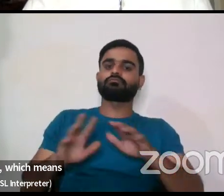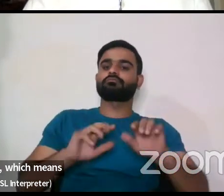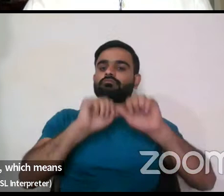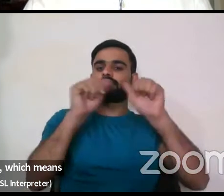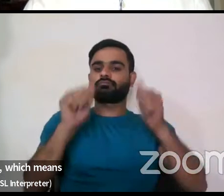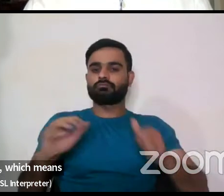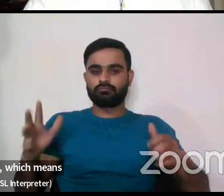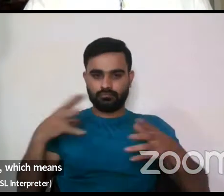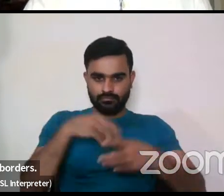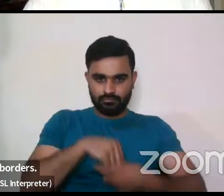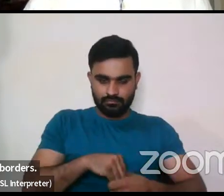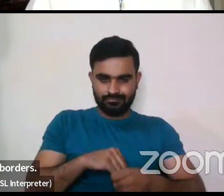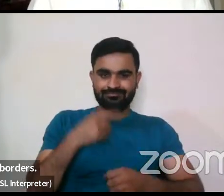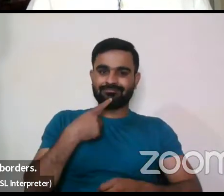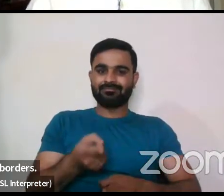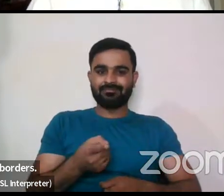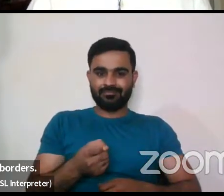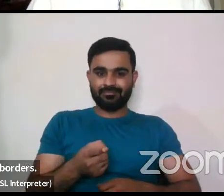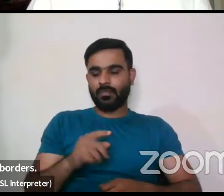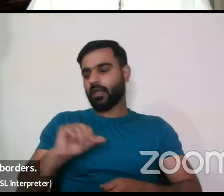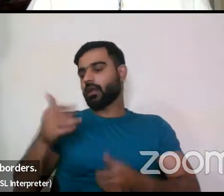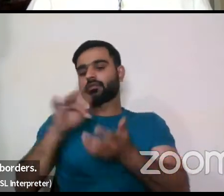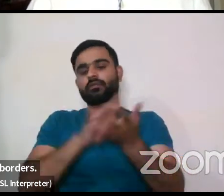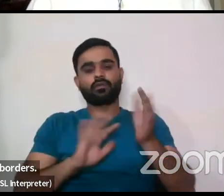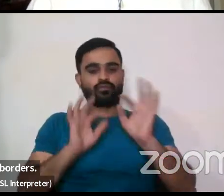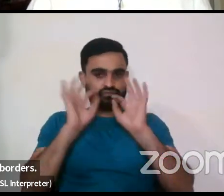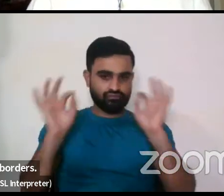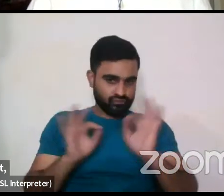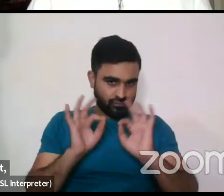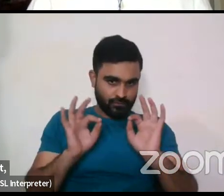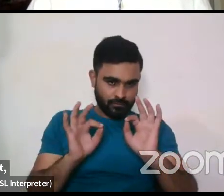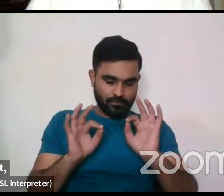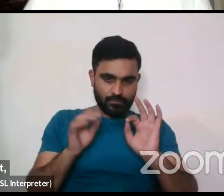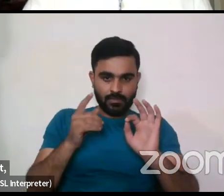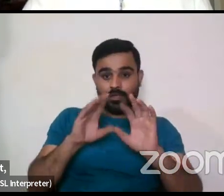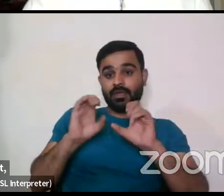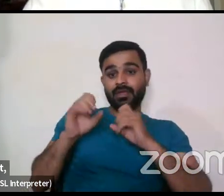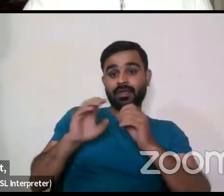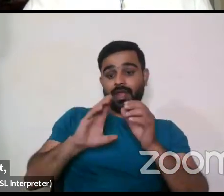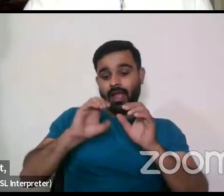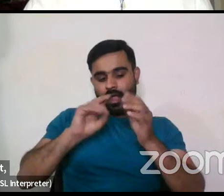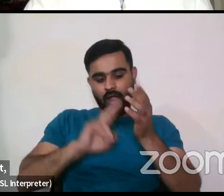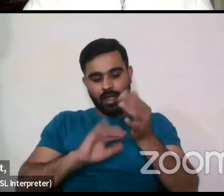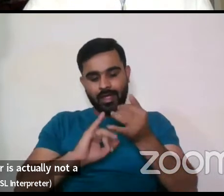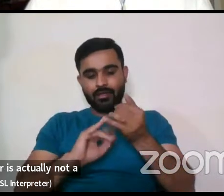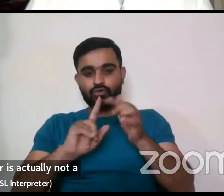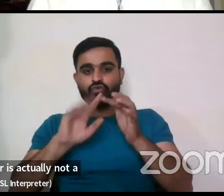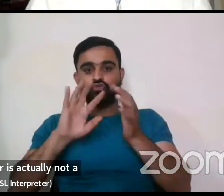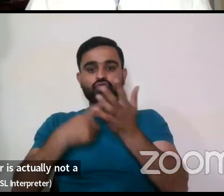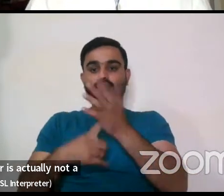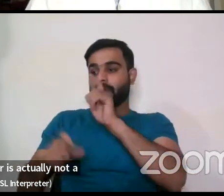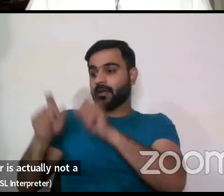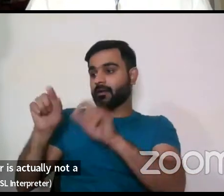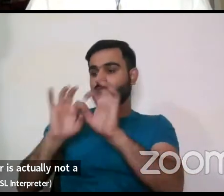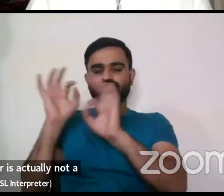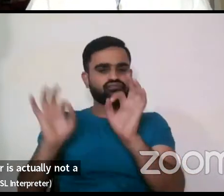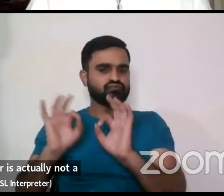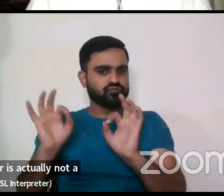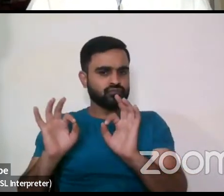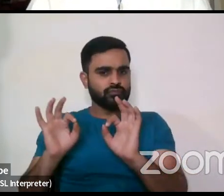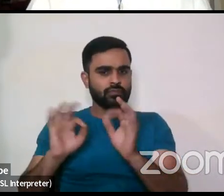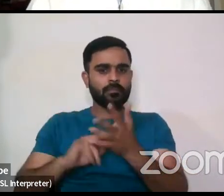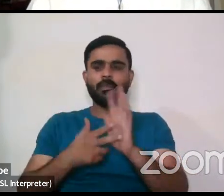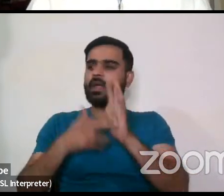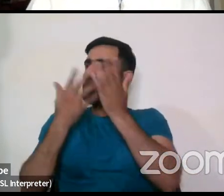not say elsewhere, right? The consumer is actually not a citizen, doesn't have to be. The consumer can